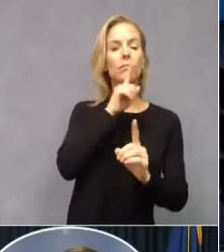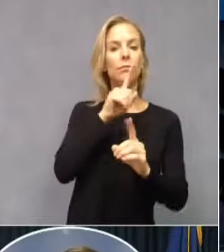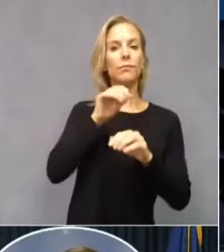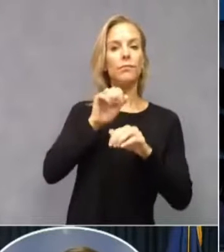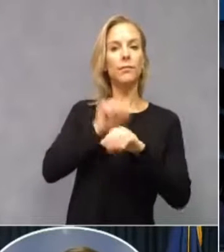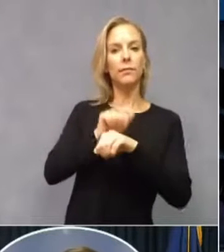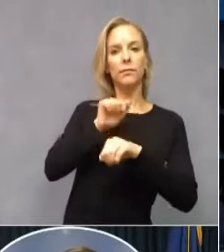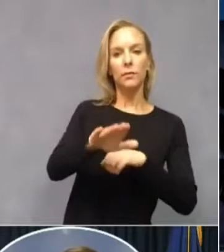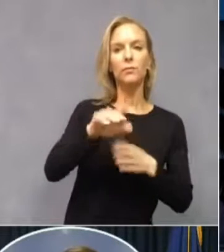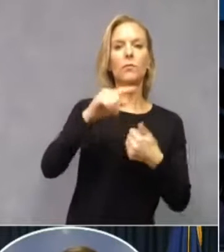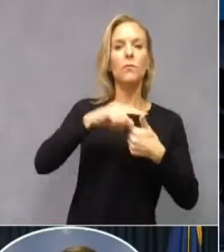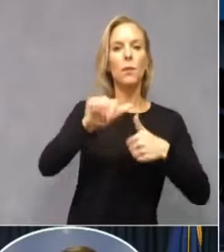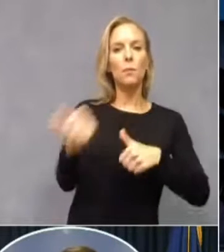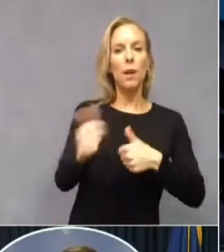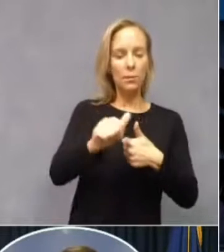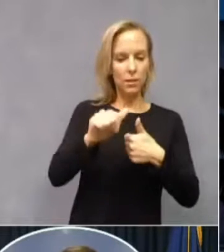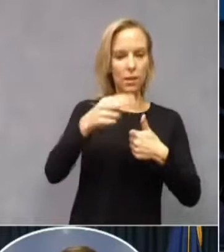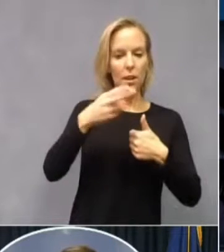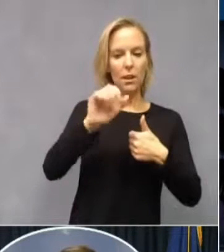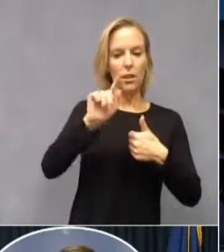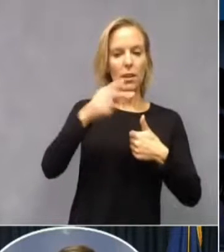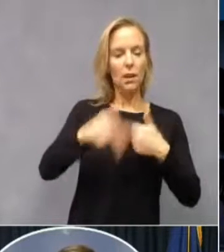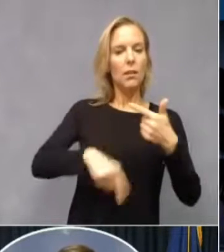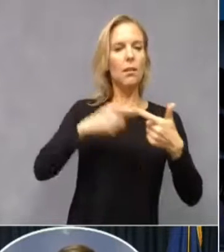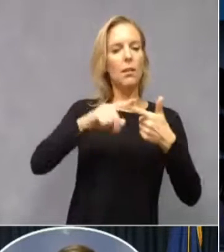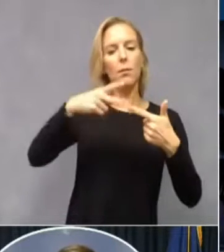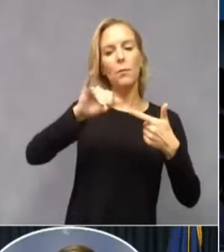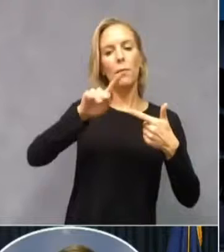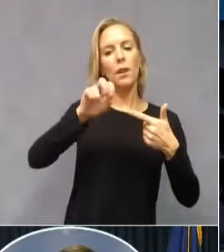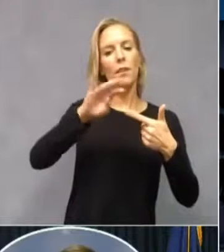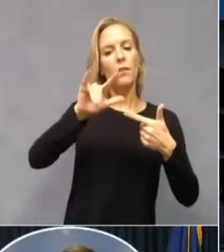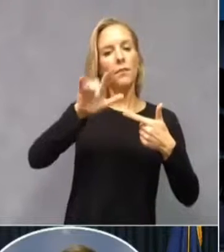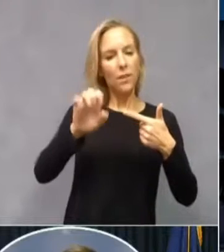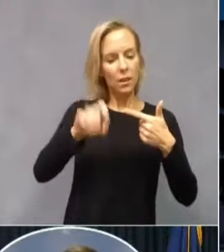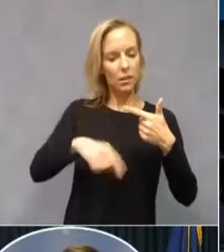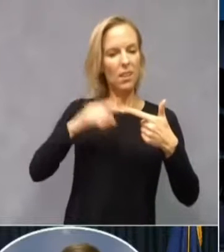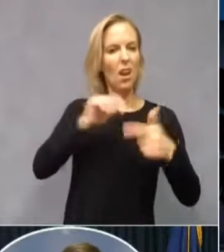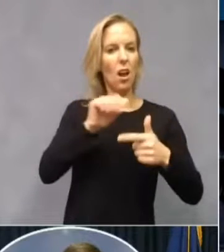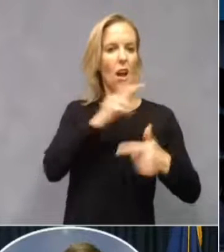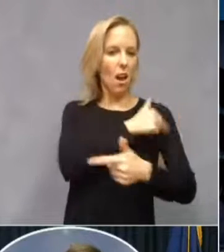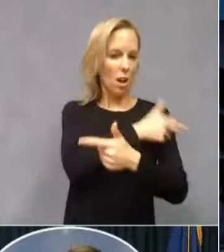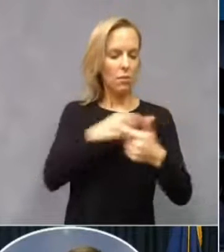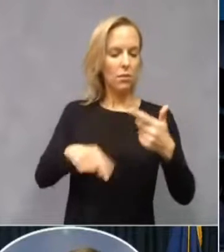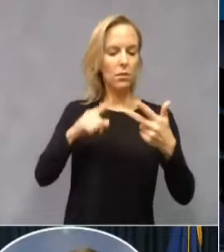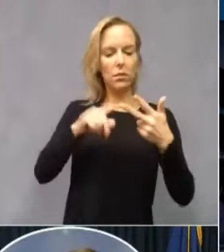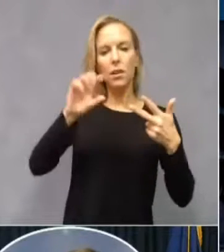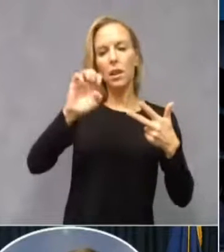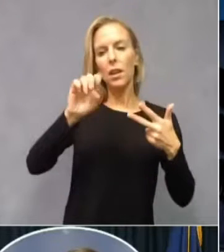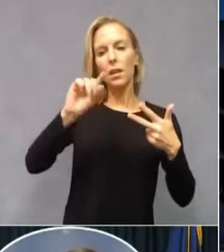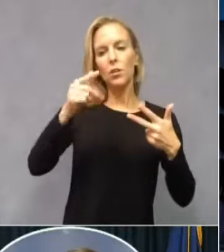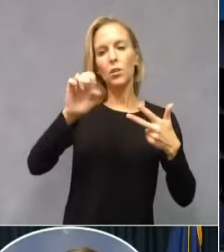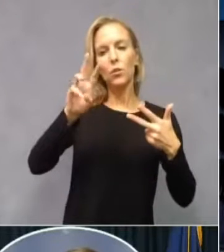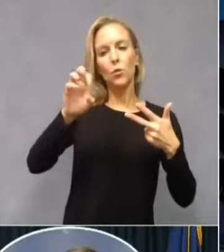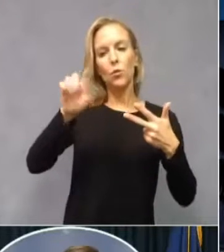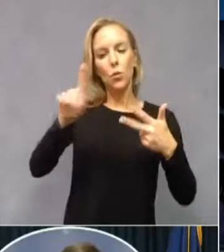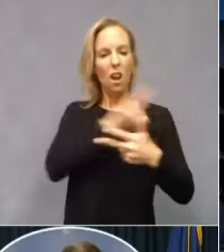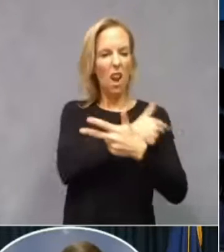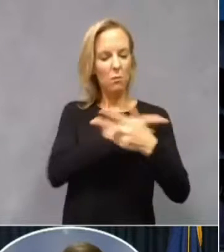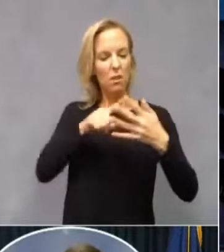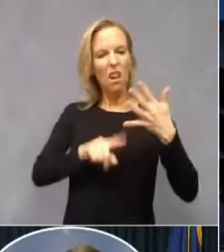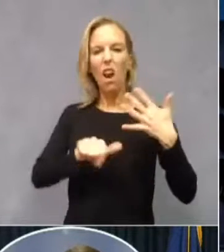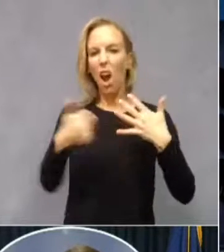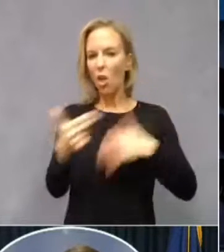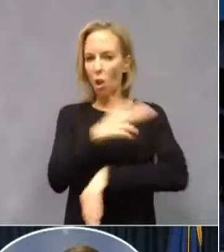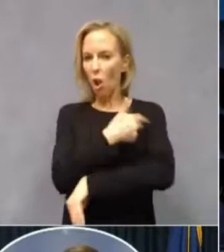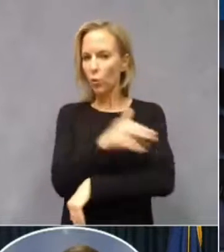Hospital, Louisville, Pikeville Medical Center in Pikeville, and St. Elizabeth Edgewood Hospital in Edgewood. Now, I think what we're looking at, or what we're going to